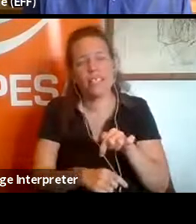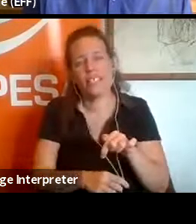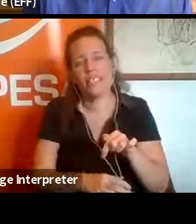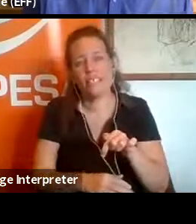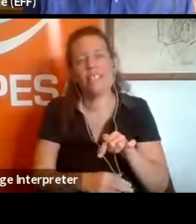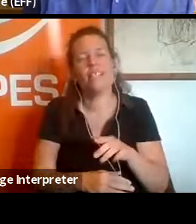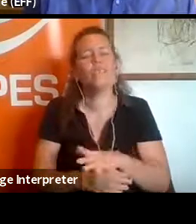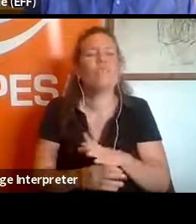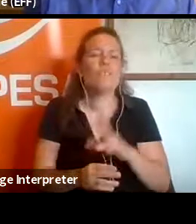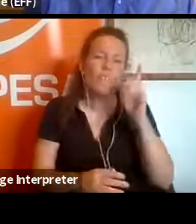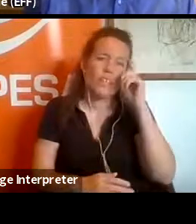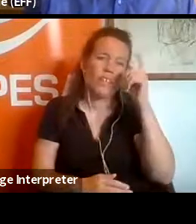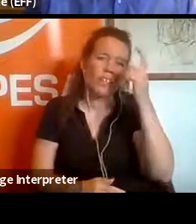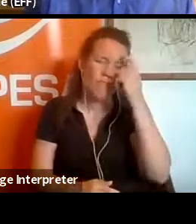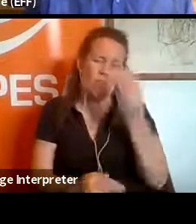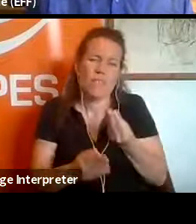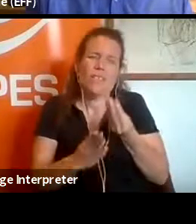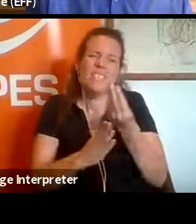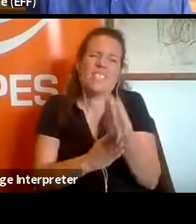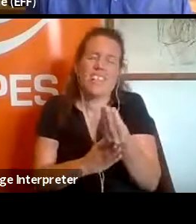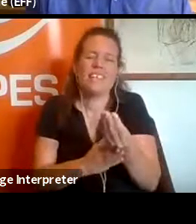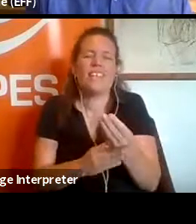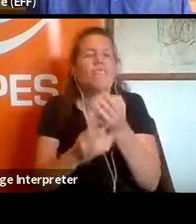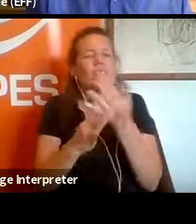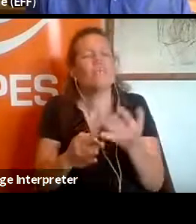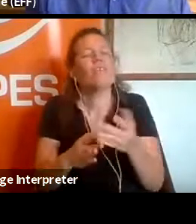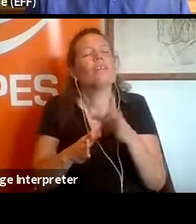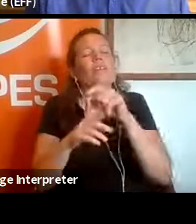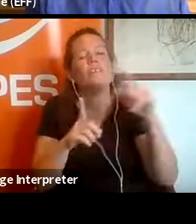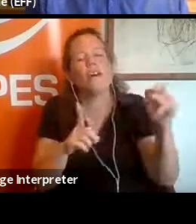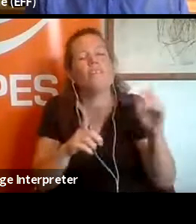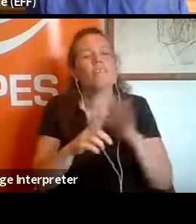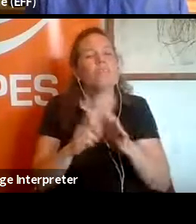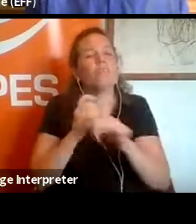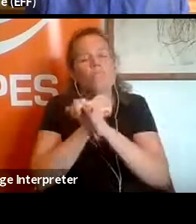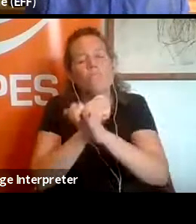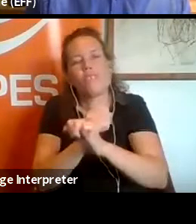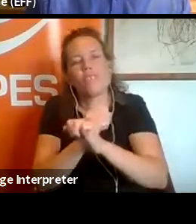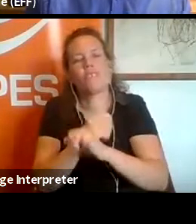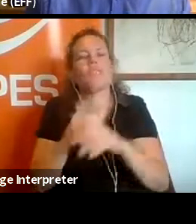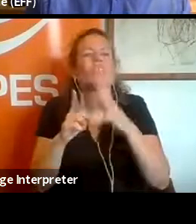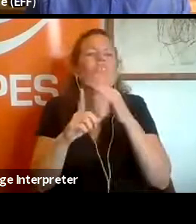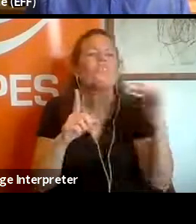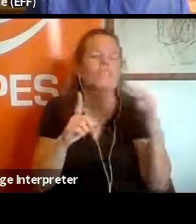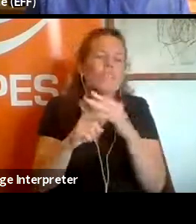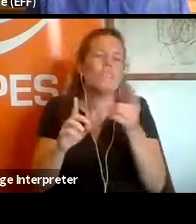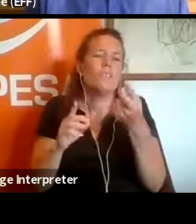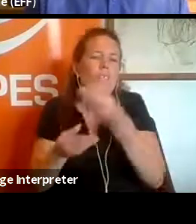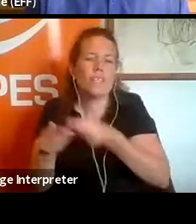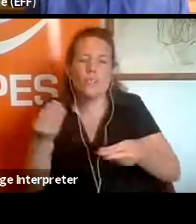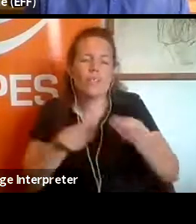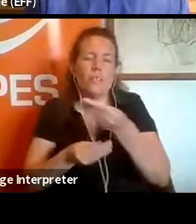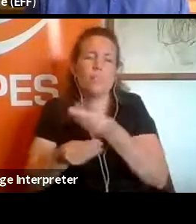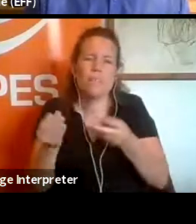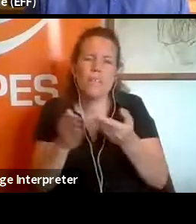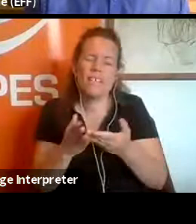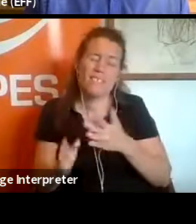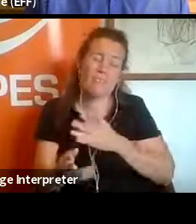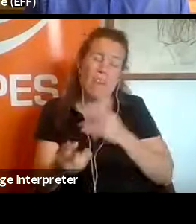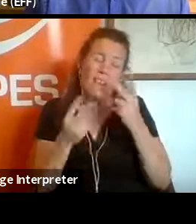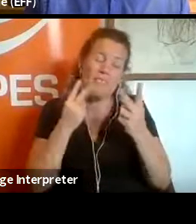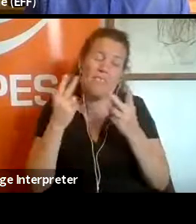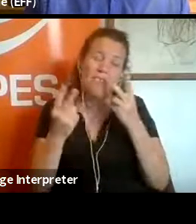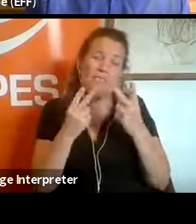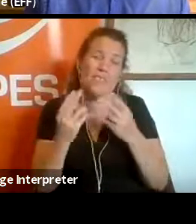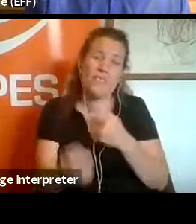to the Senate on various issues on data protection, sometimes on the digital economy. And my view, and also even